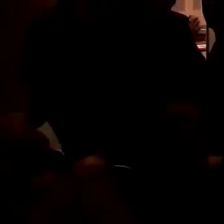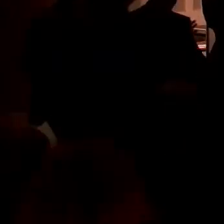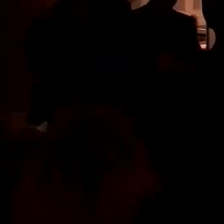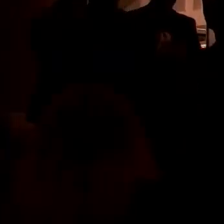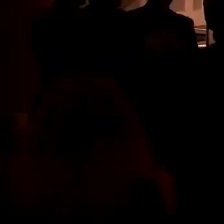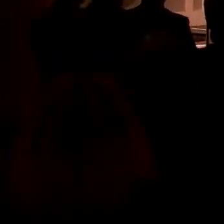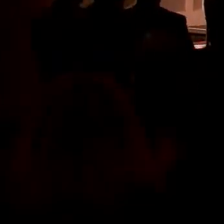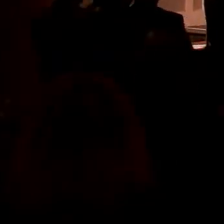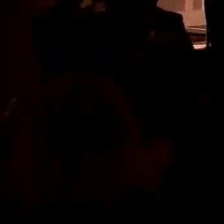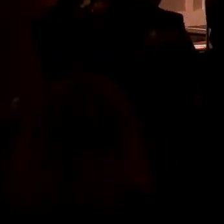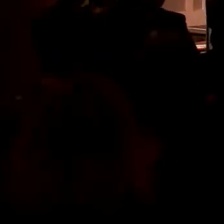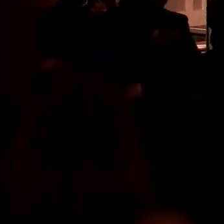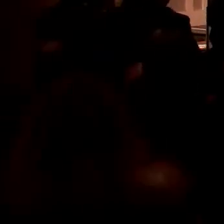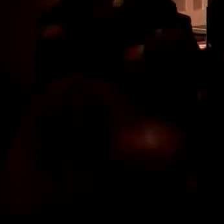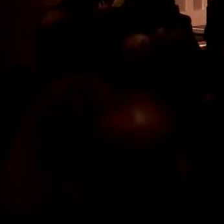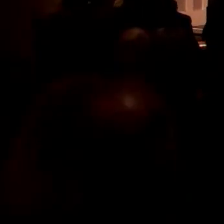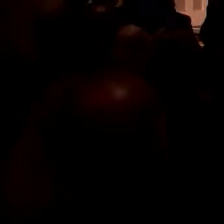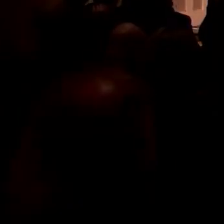Thank you.